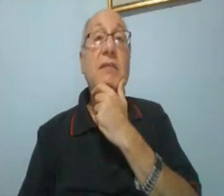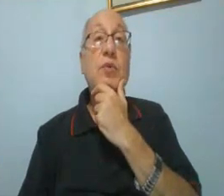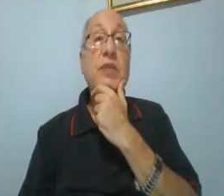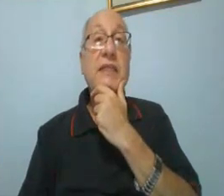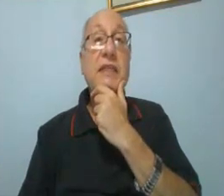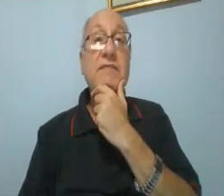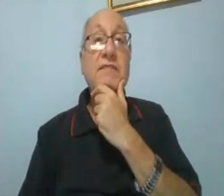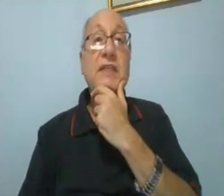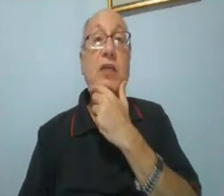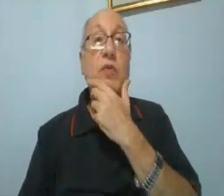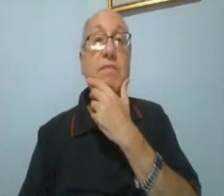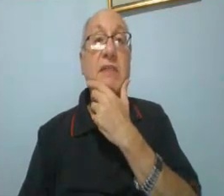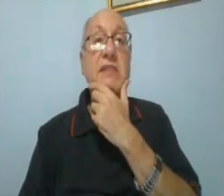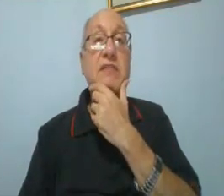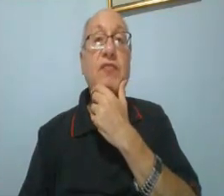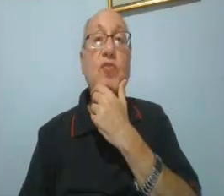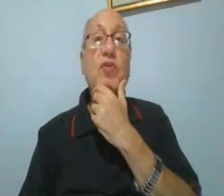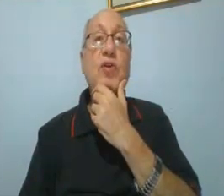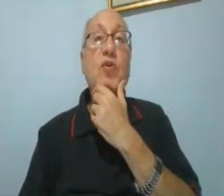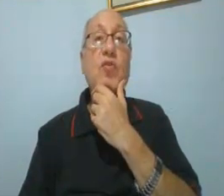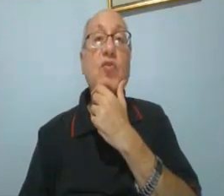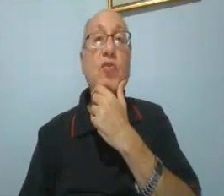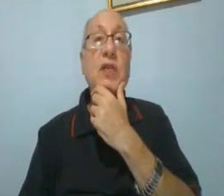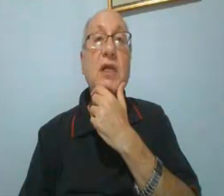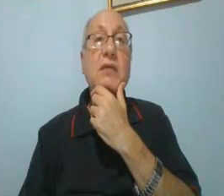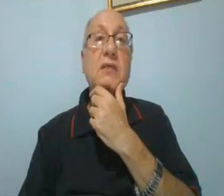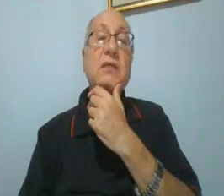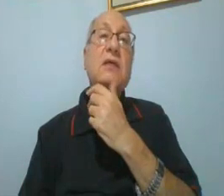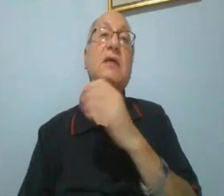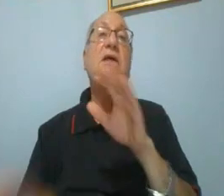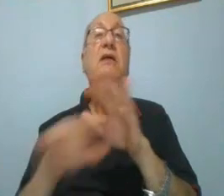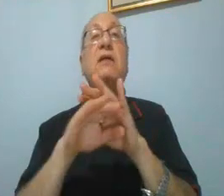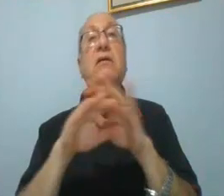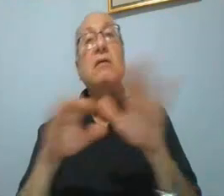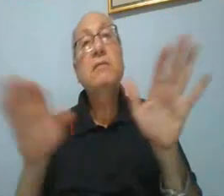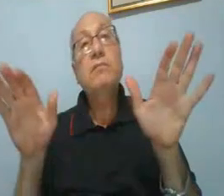These are the protective equipments for all